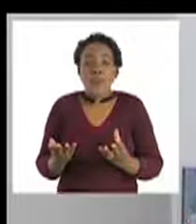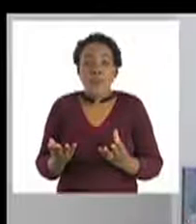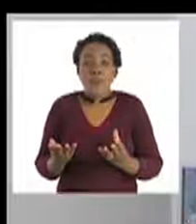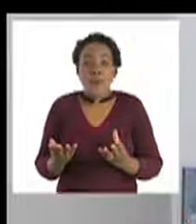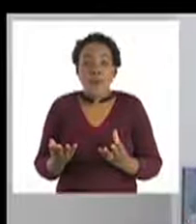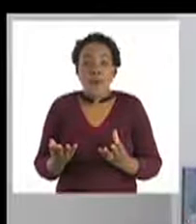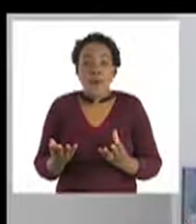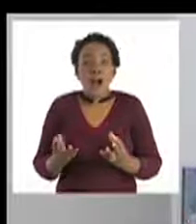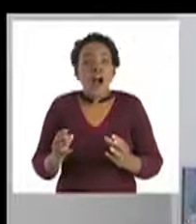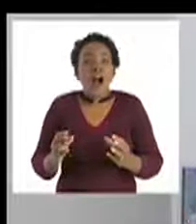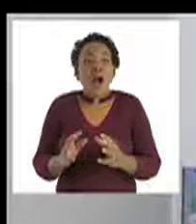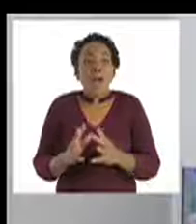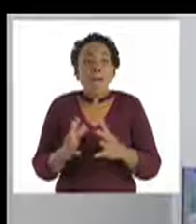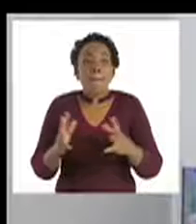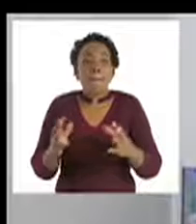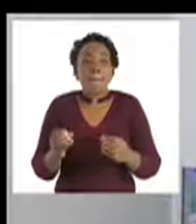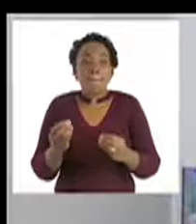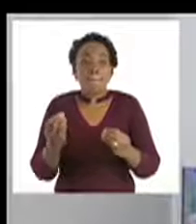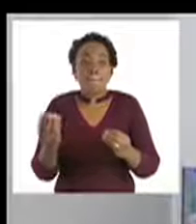many